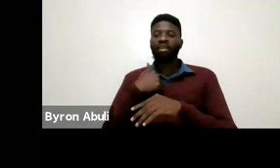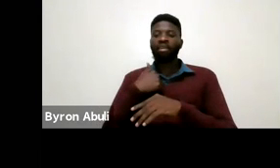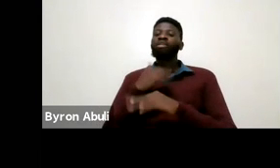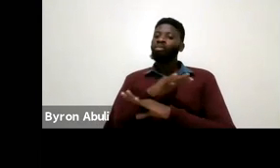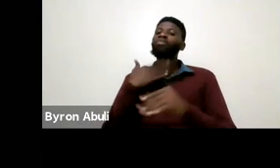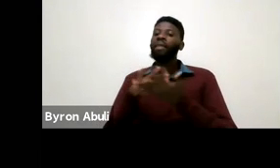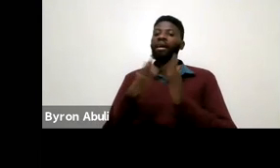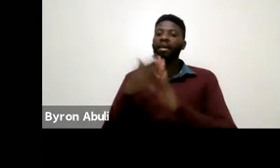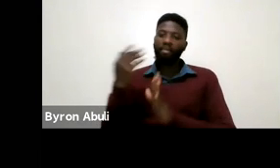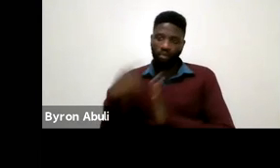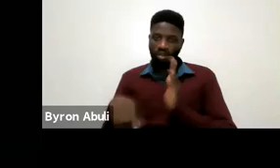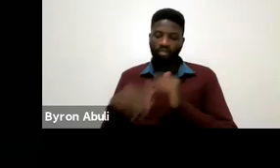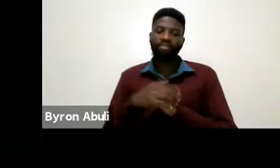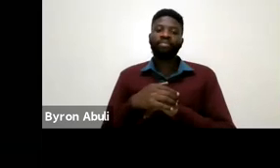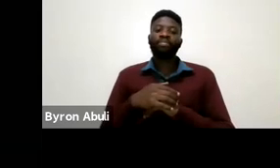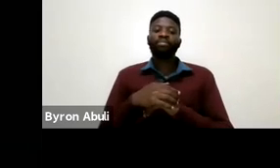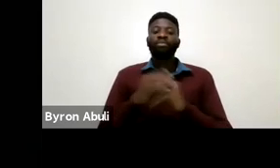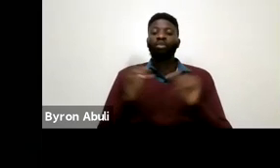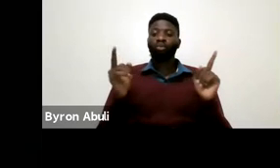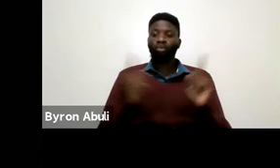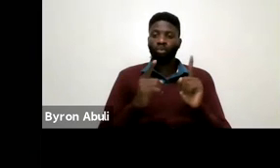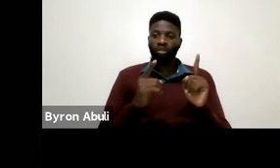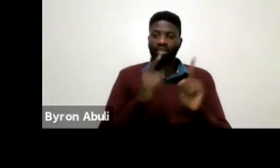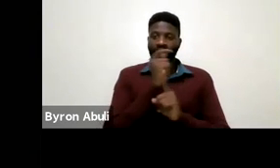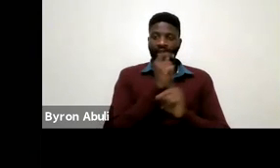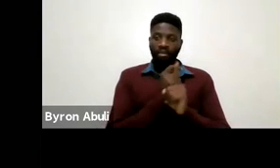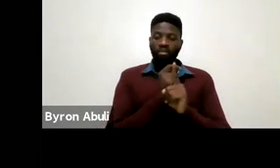Achieving short-term and long-term goals is like climbing a ladder.